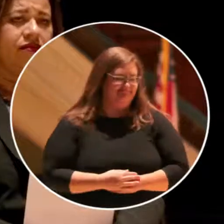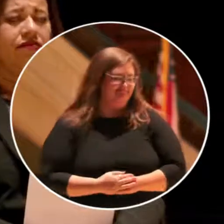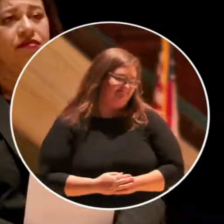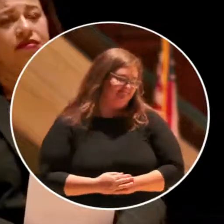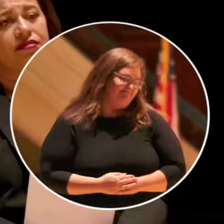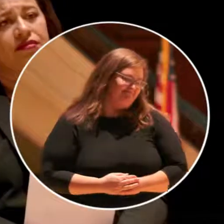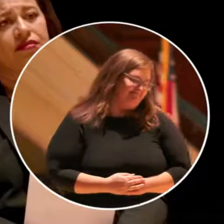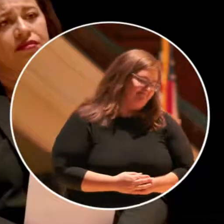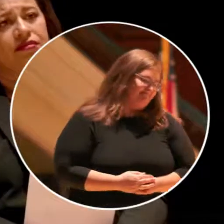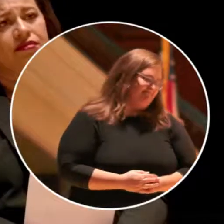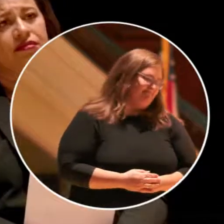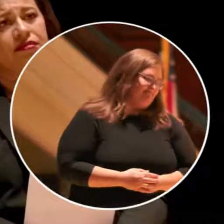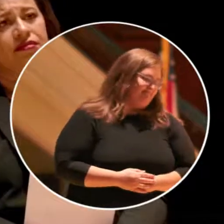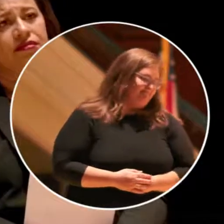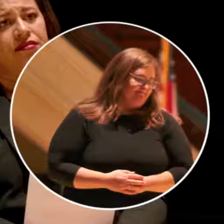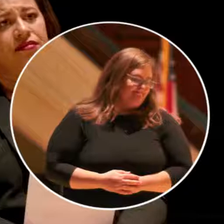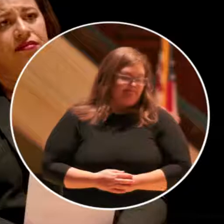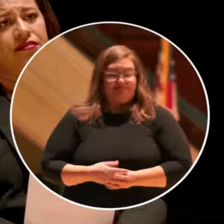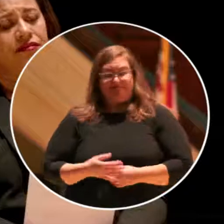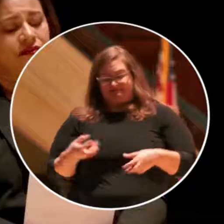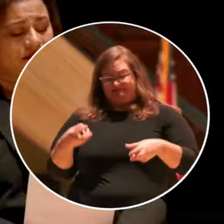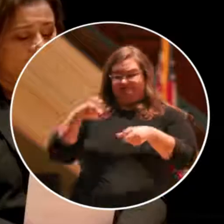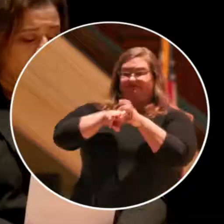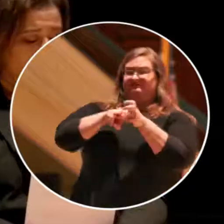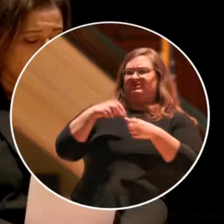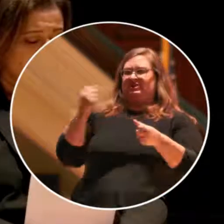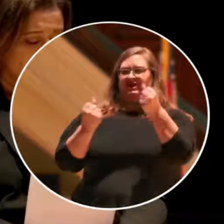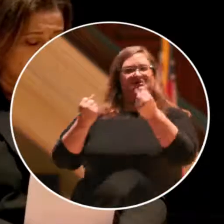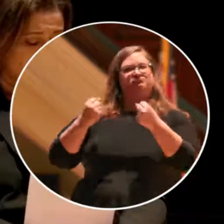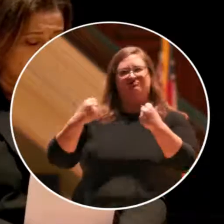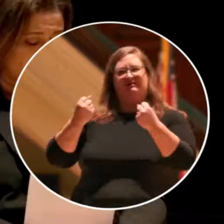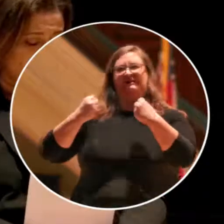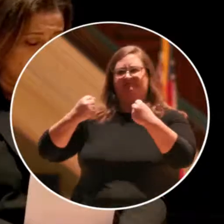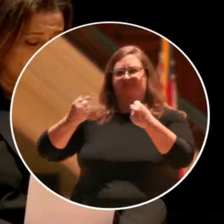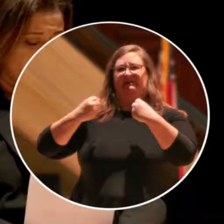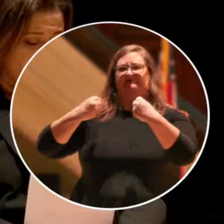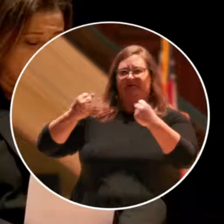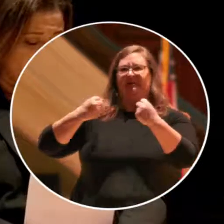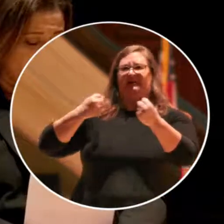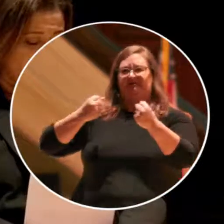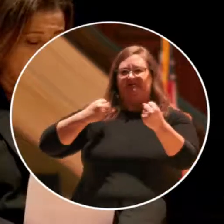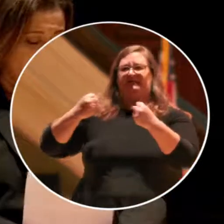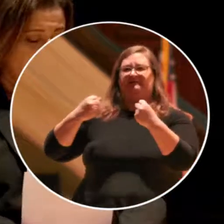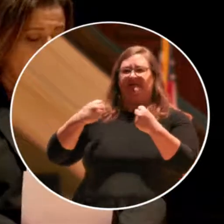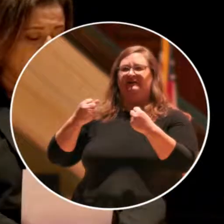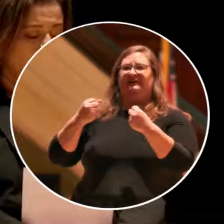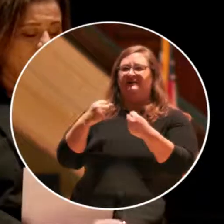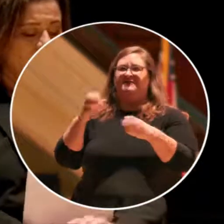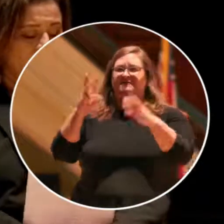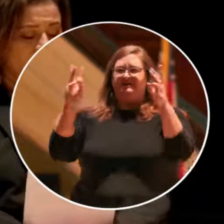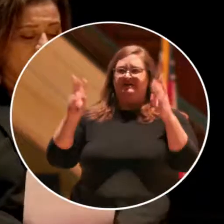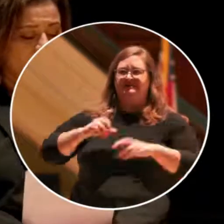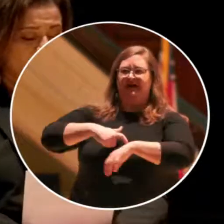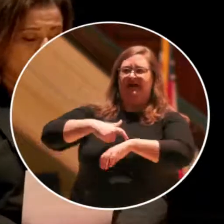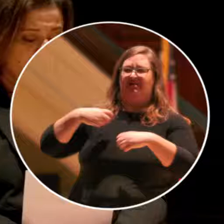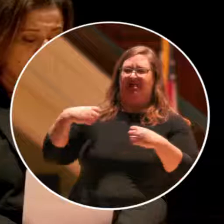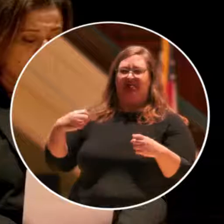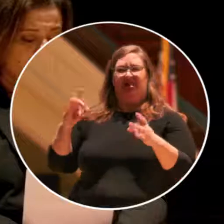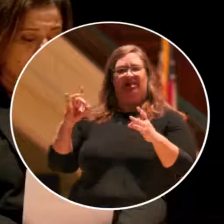Hours after driving on the country back roads in a winter blizzard in the northern part of New York to an unfamiliar hospital,